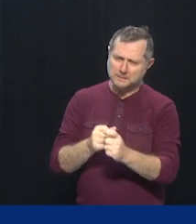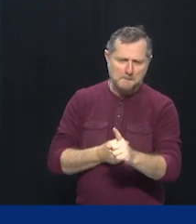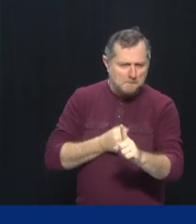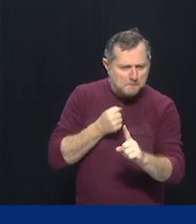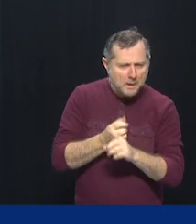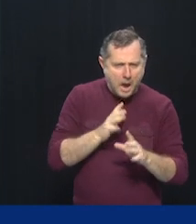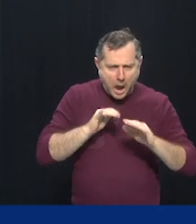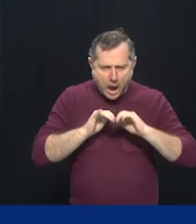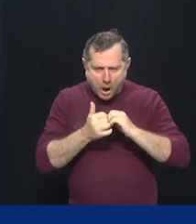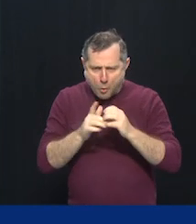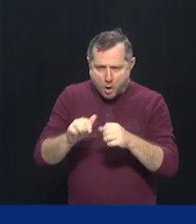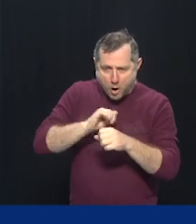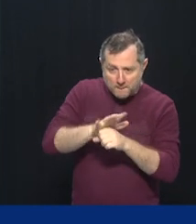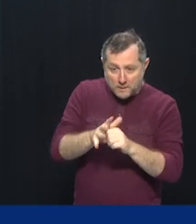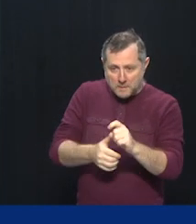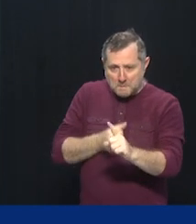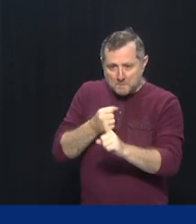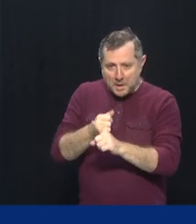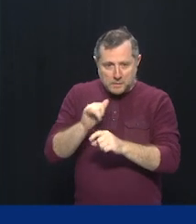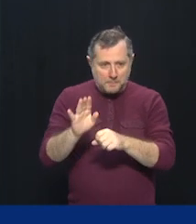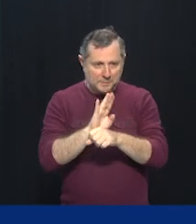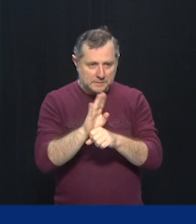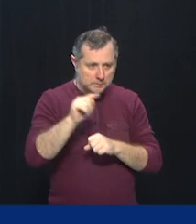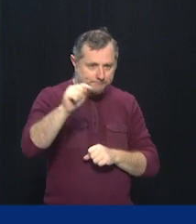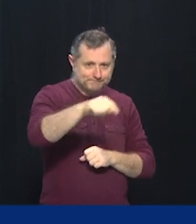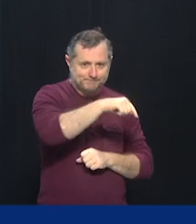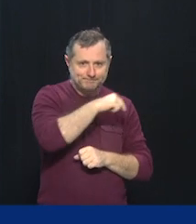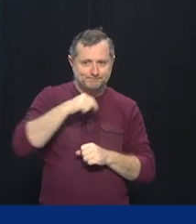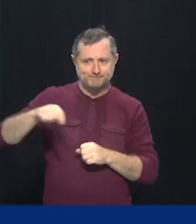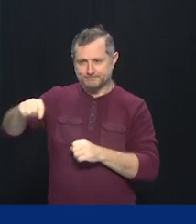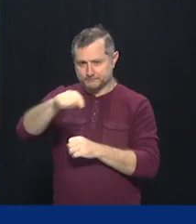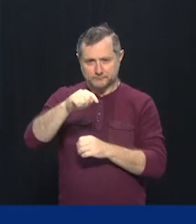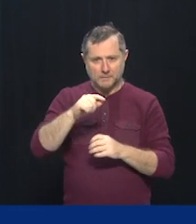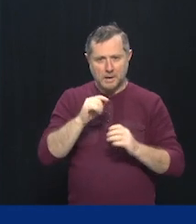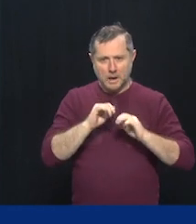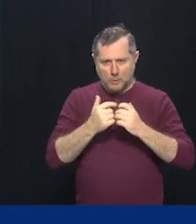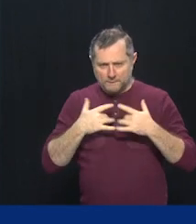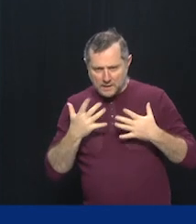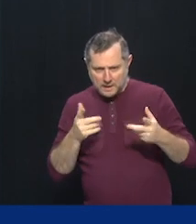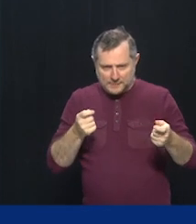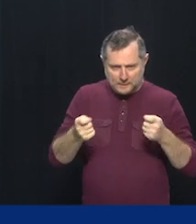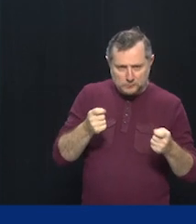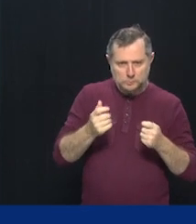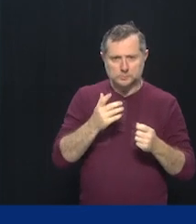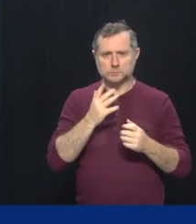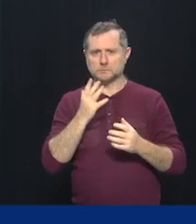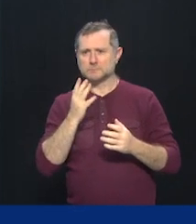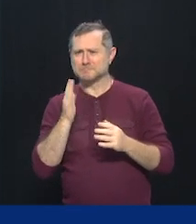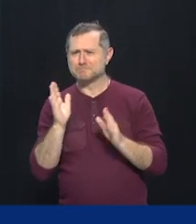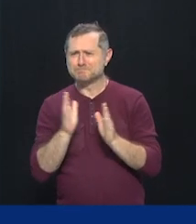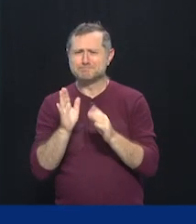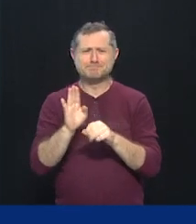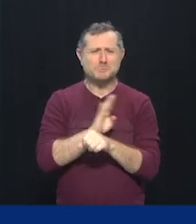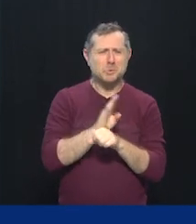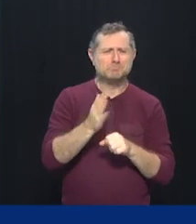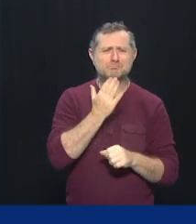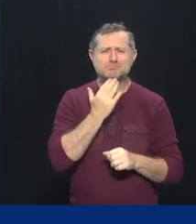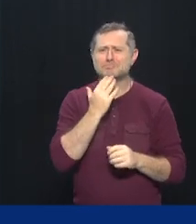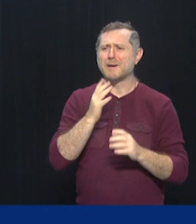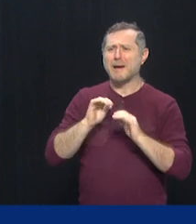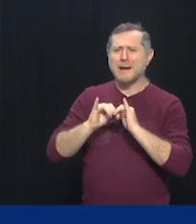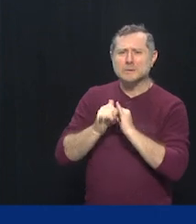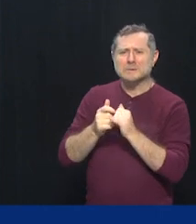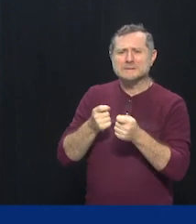really important as we figured out what to do about our small businesses in particular. So your input was so critical during this